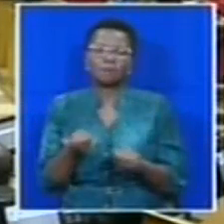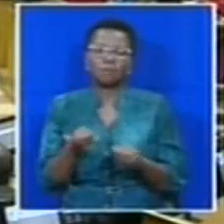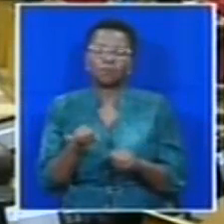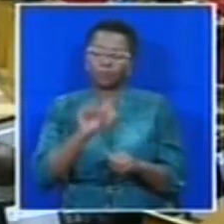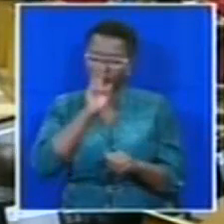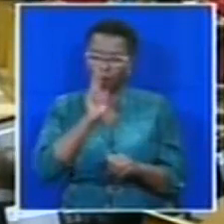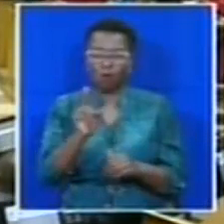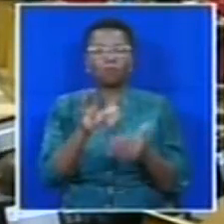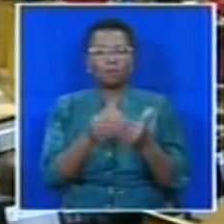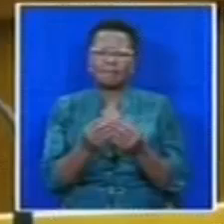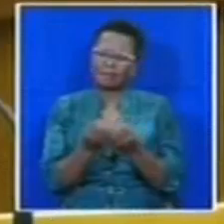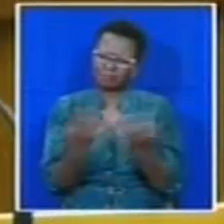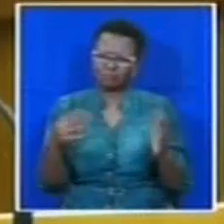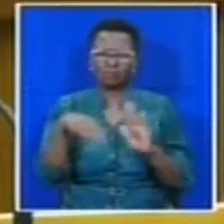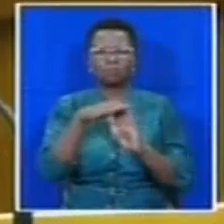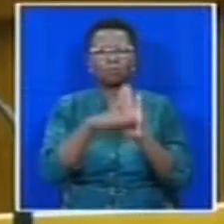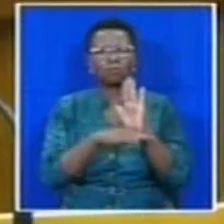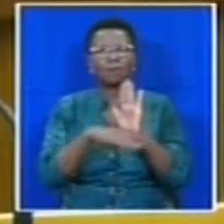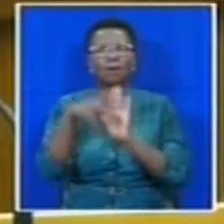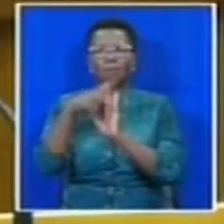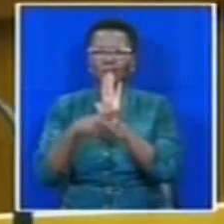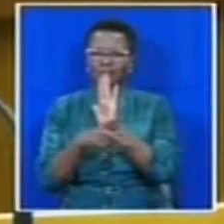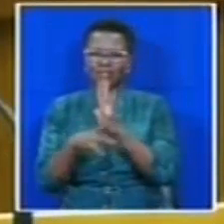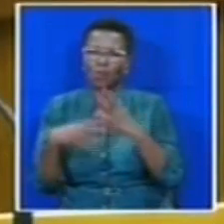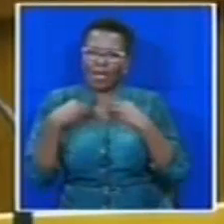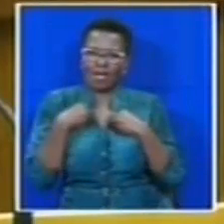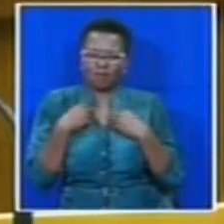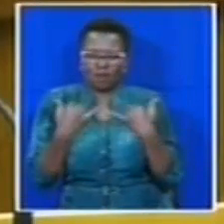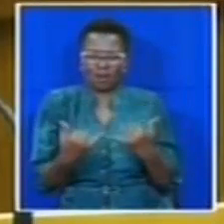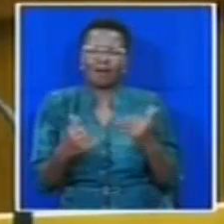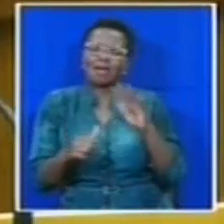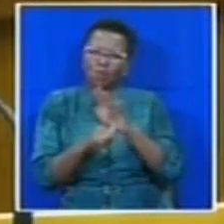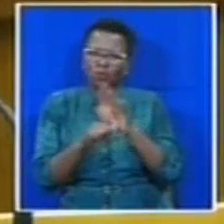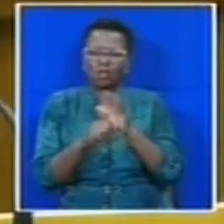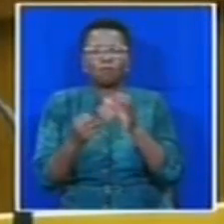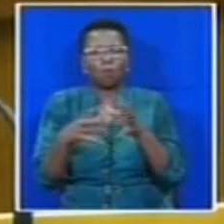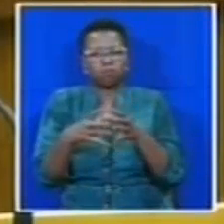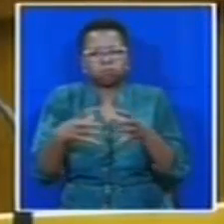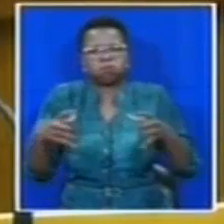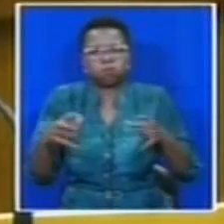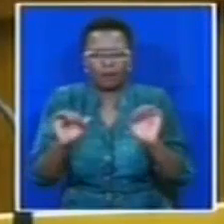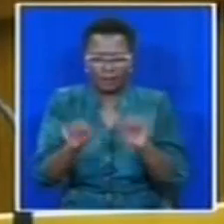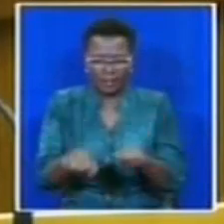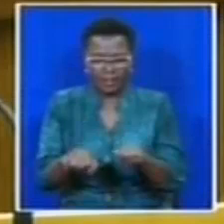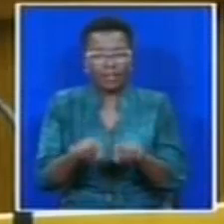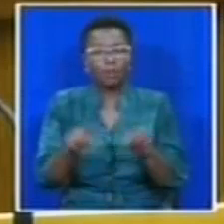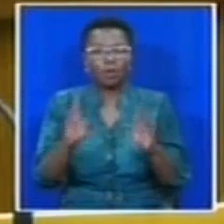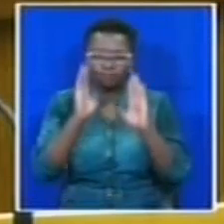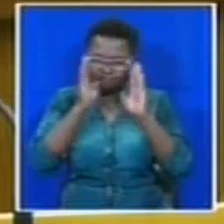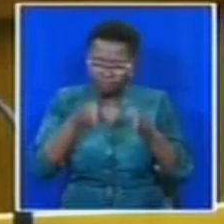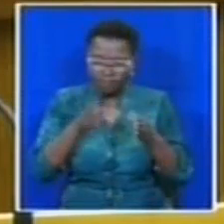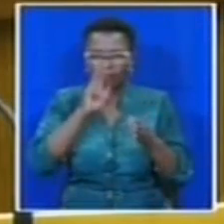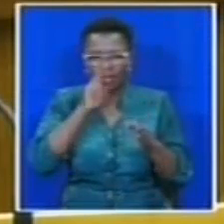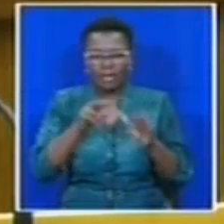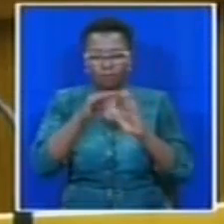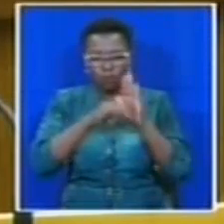other programs and policies, I've just highlighted a few, which are vital for our growth. With careful attention to sustainability